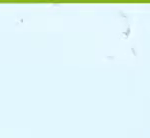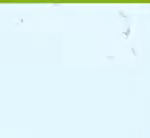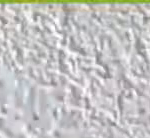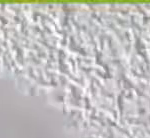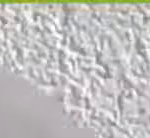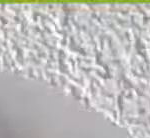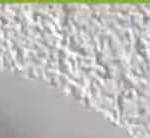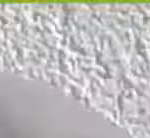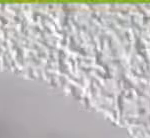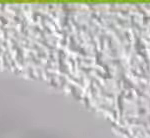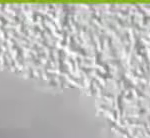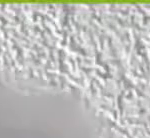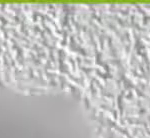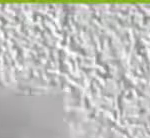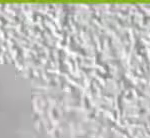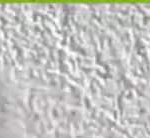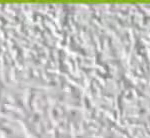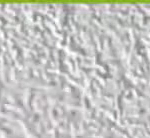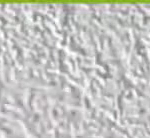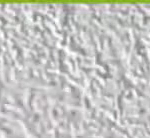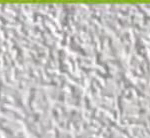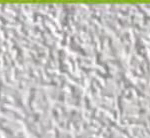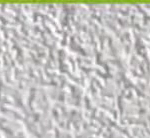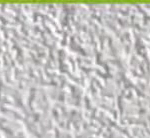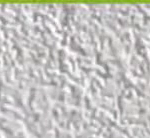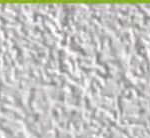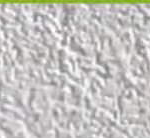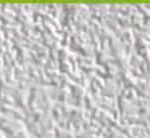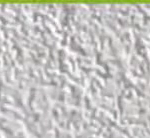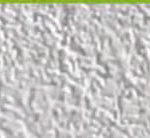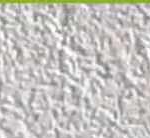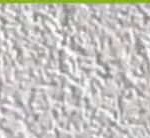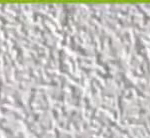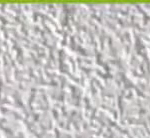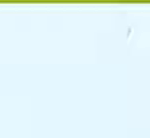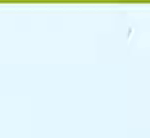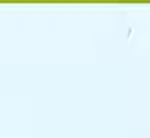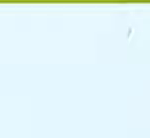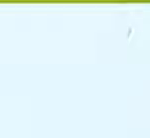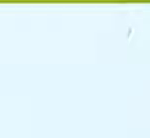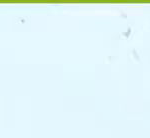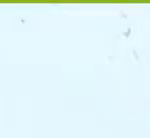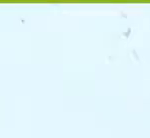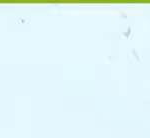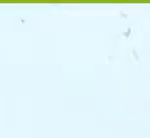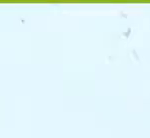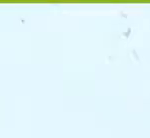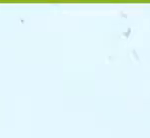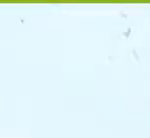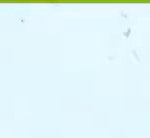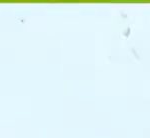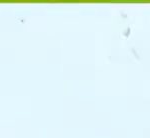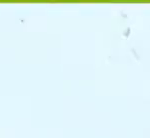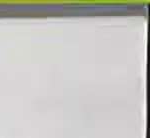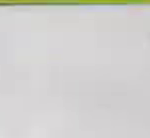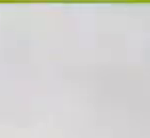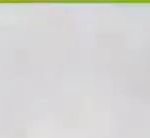You don't have to feel alone. Sometimes talking to others about your feelings can put things in perspective.